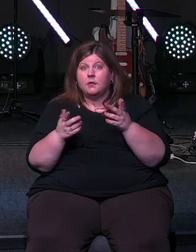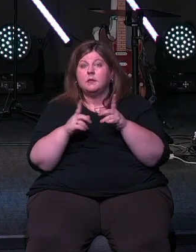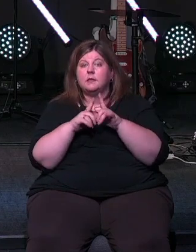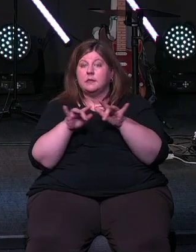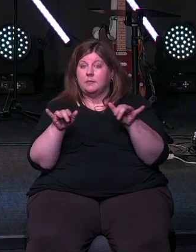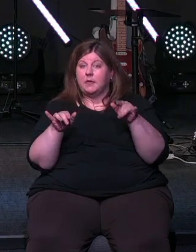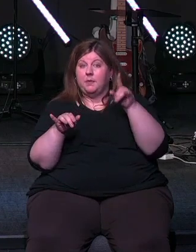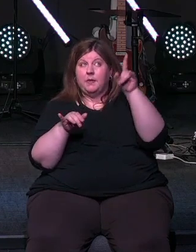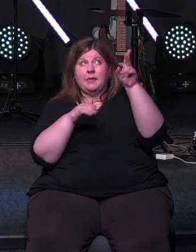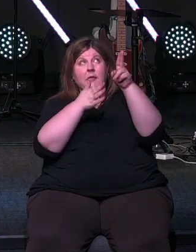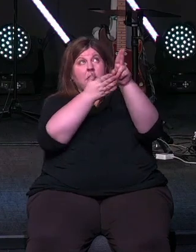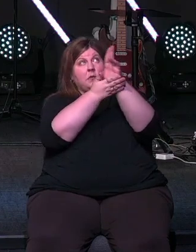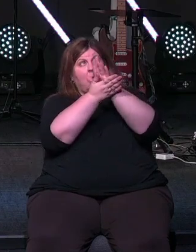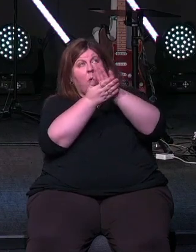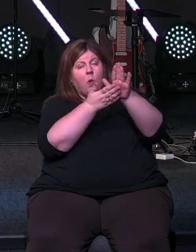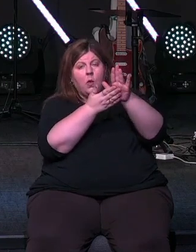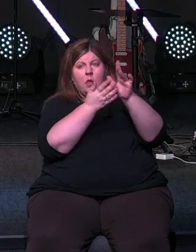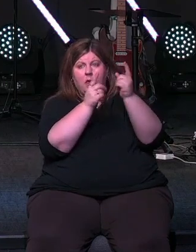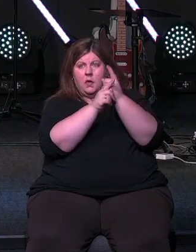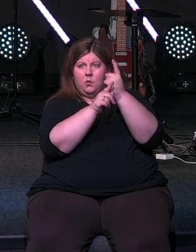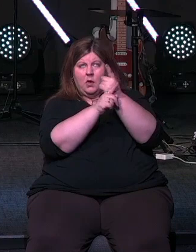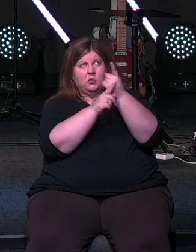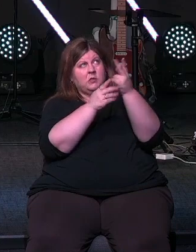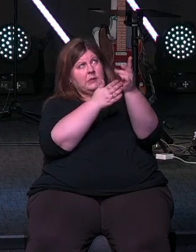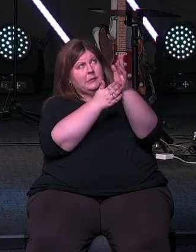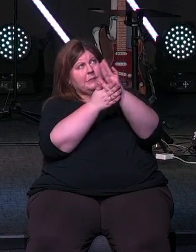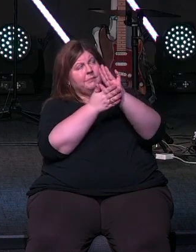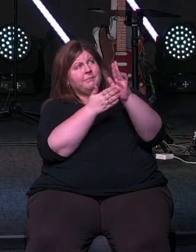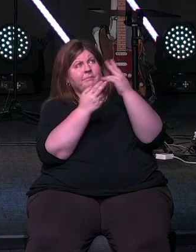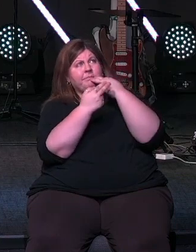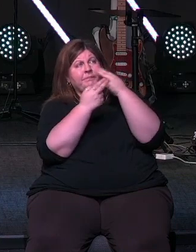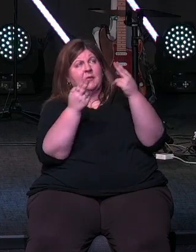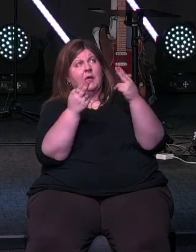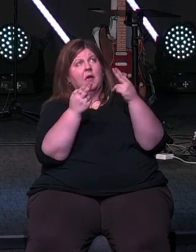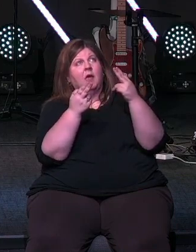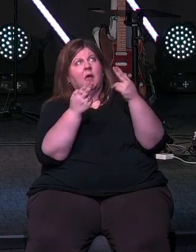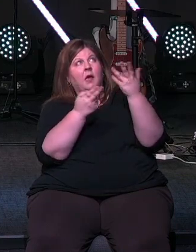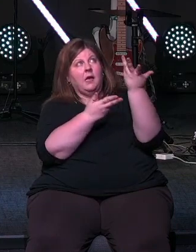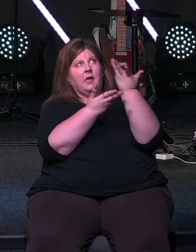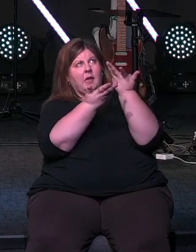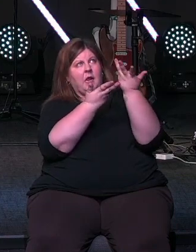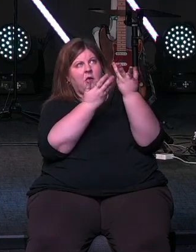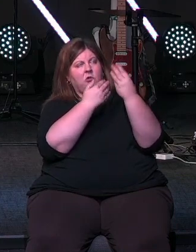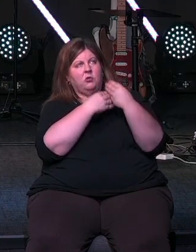pure. And you feel the purity when you're in relationship with him.